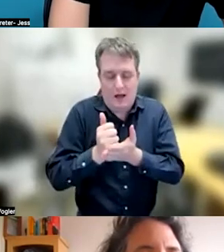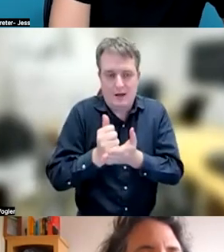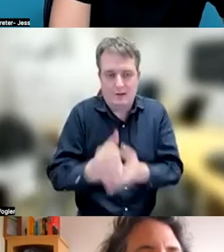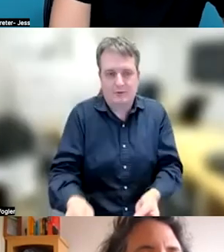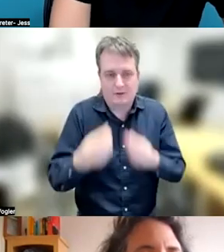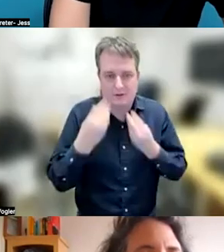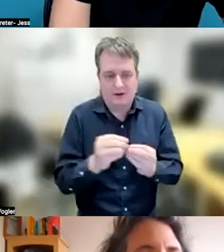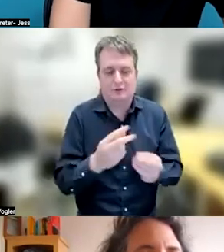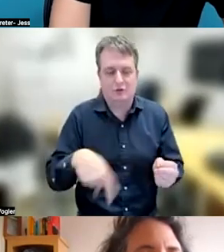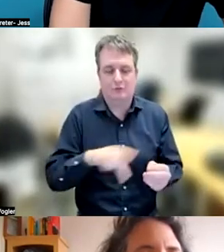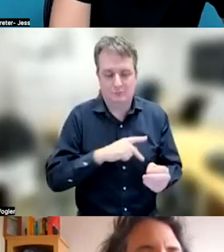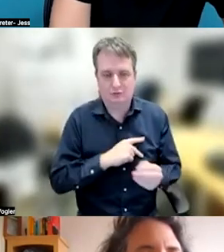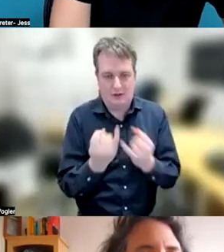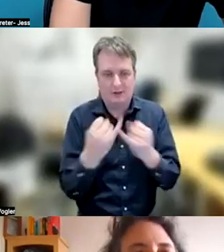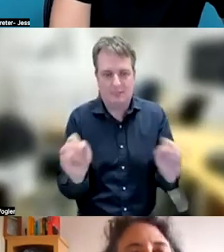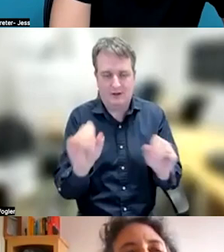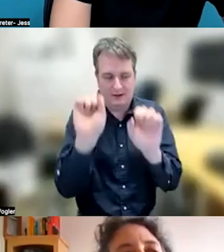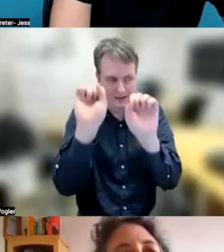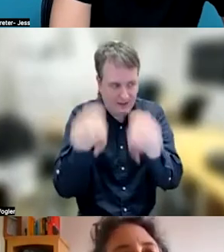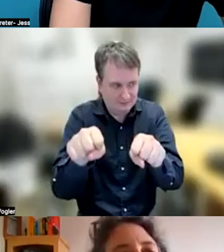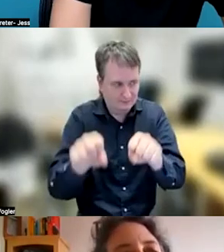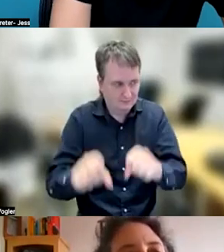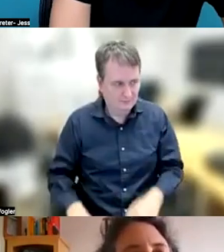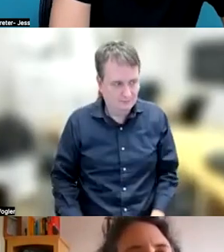you're referring to, I do feel like it has the